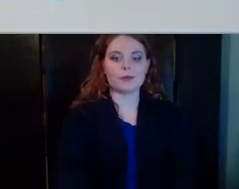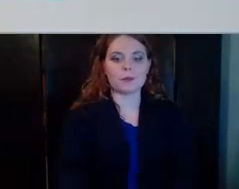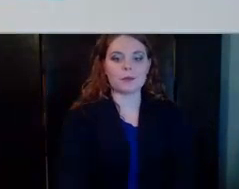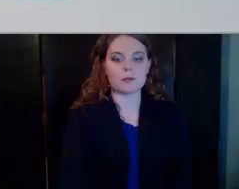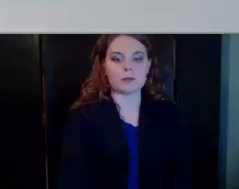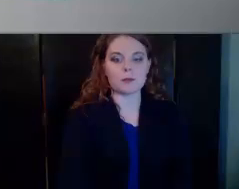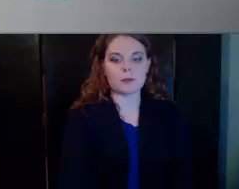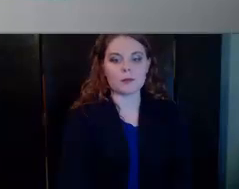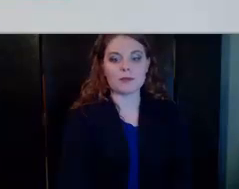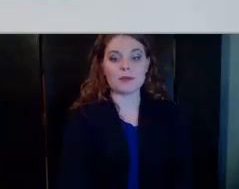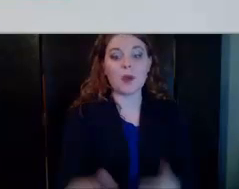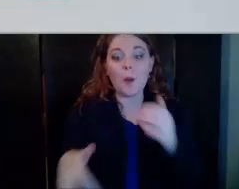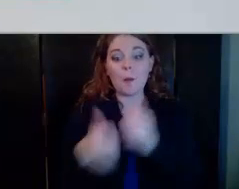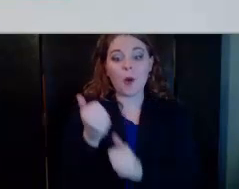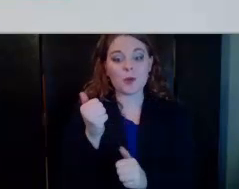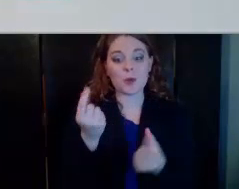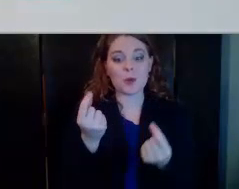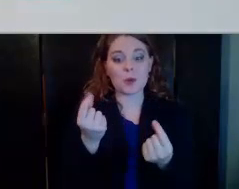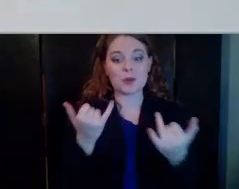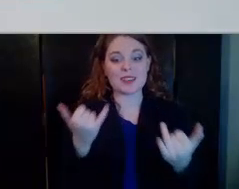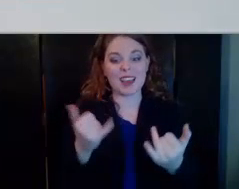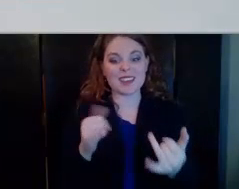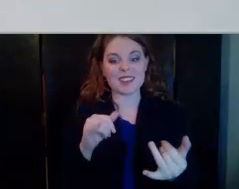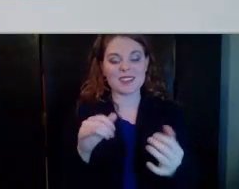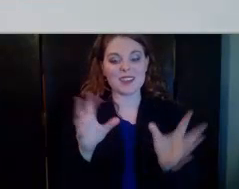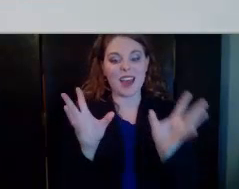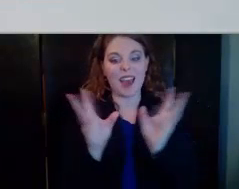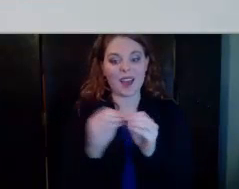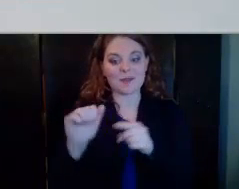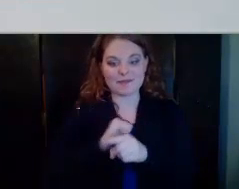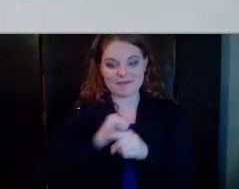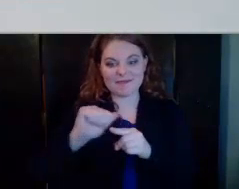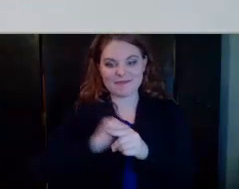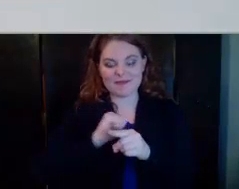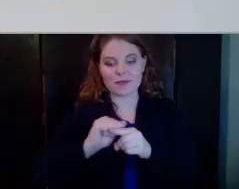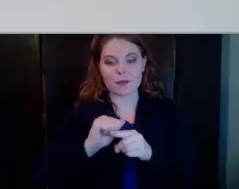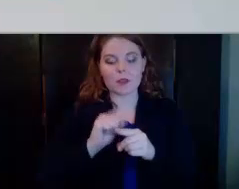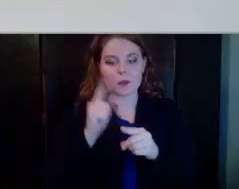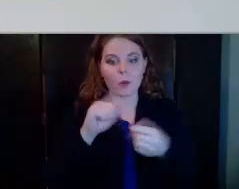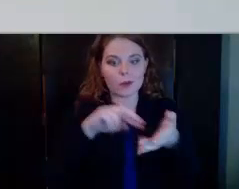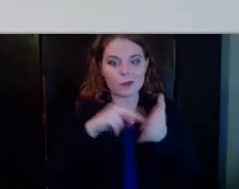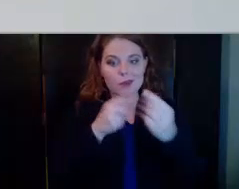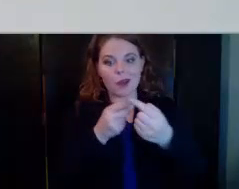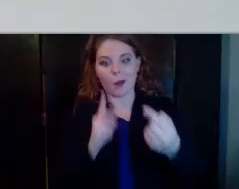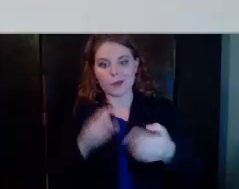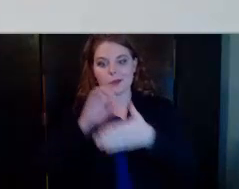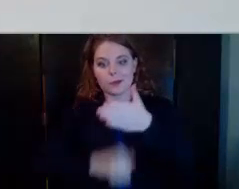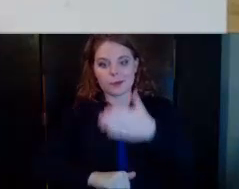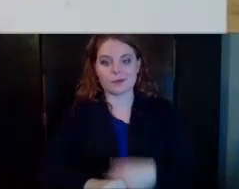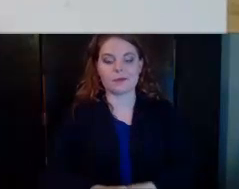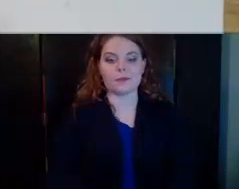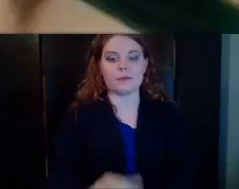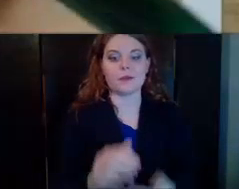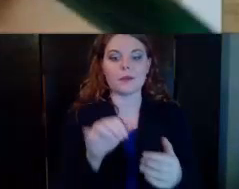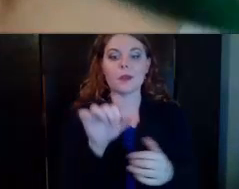of what we'll be doing today is adding. So most of what you'll have to do to solve is subtracting. We might have